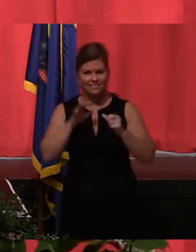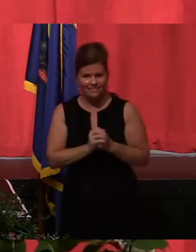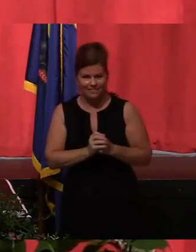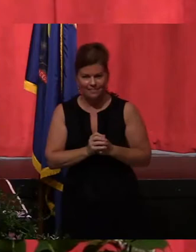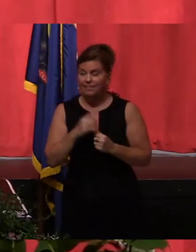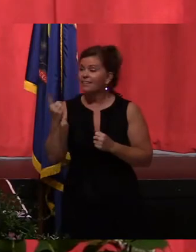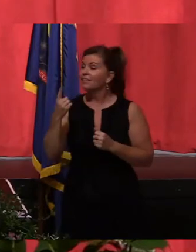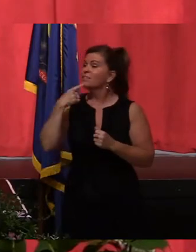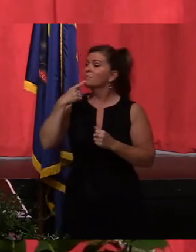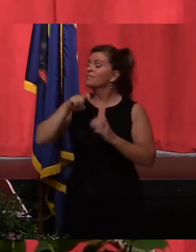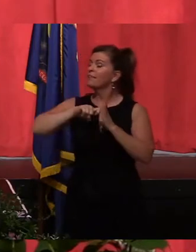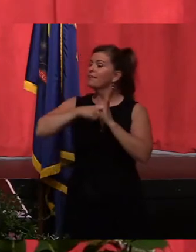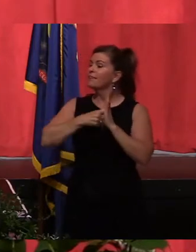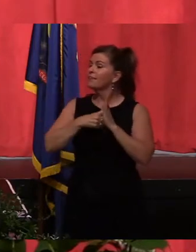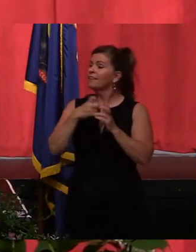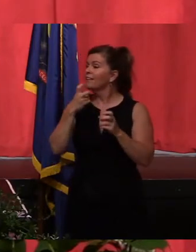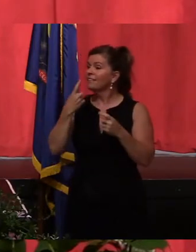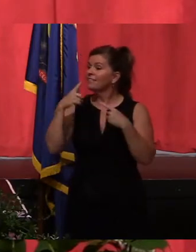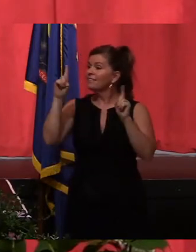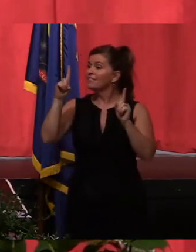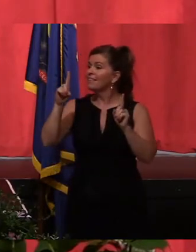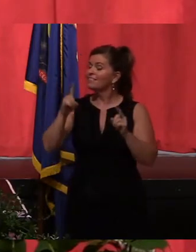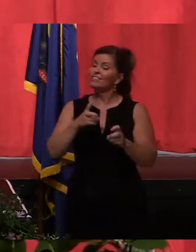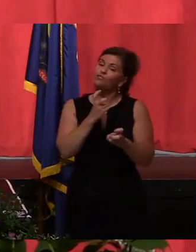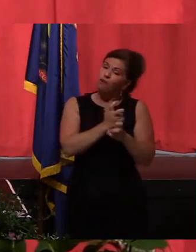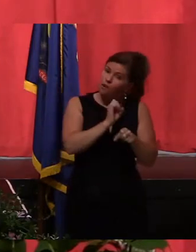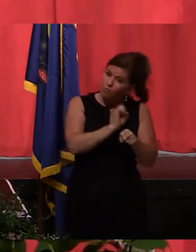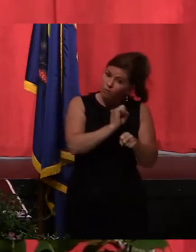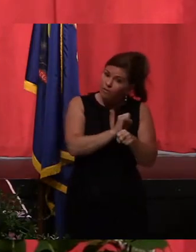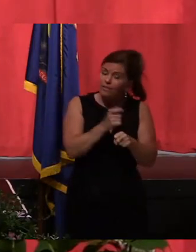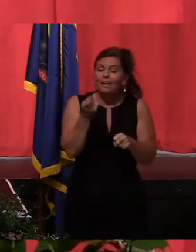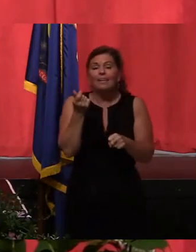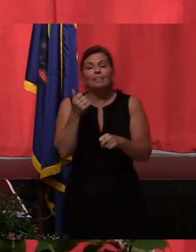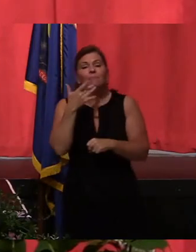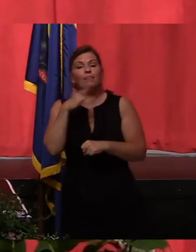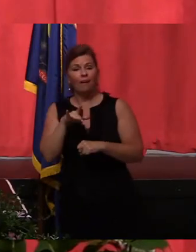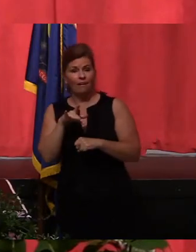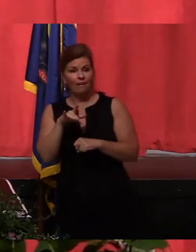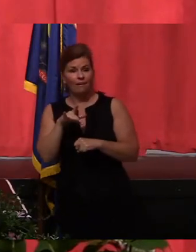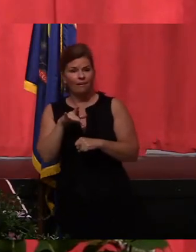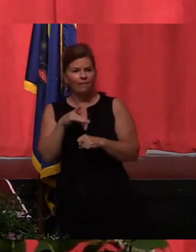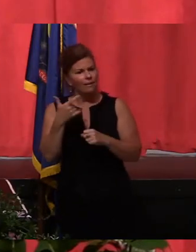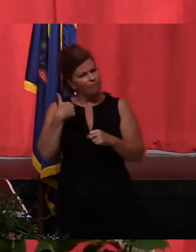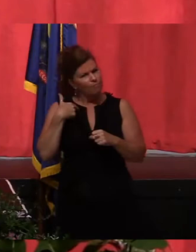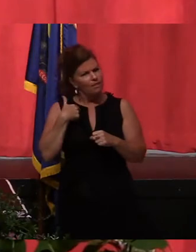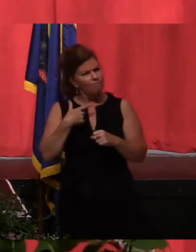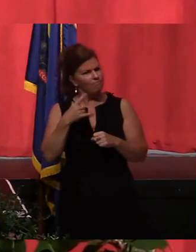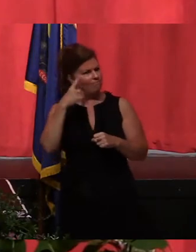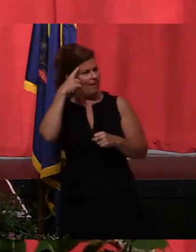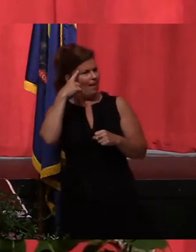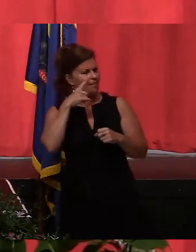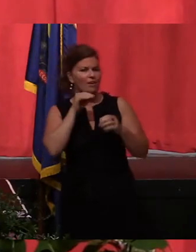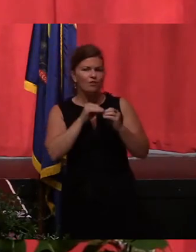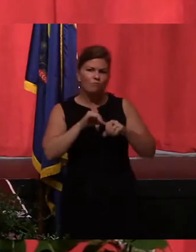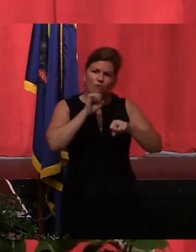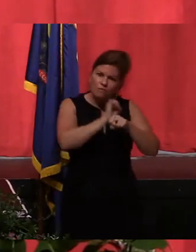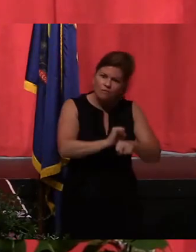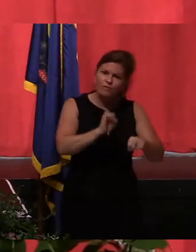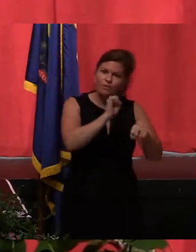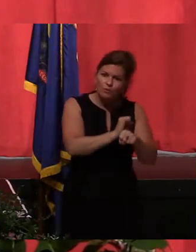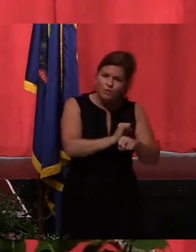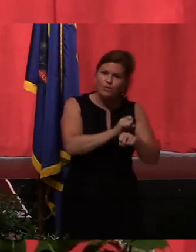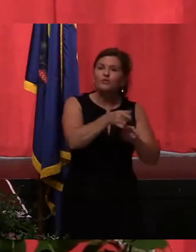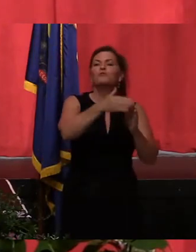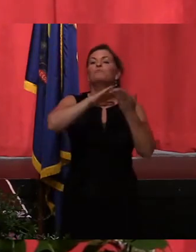"The key to success is hard work and a little luck." I have found that the harder you work, the luckier you become.